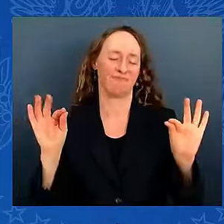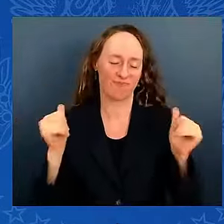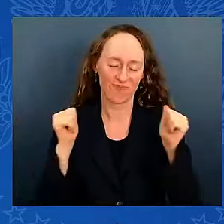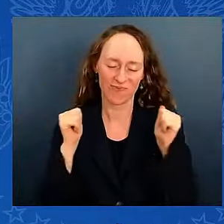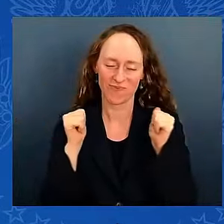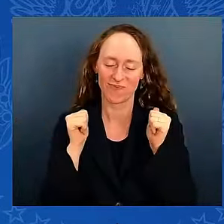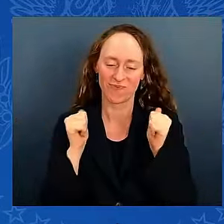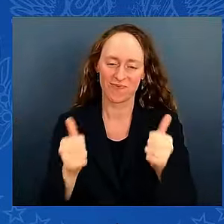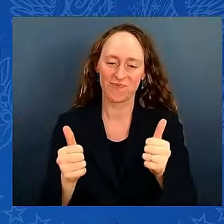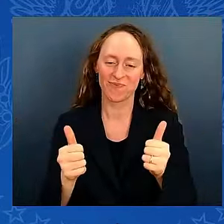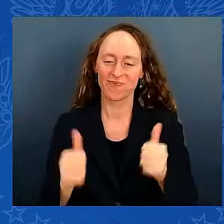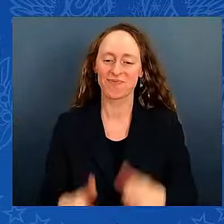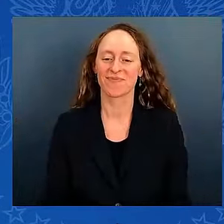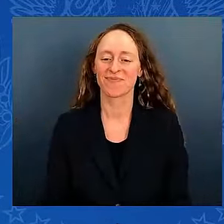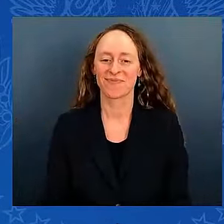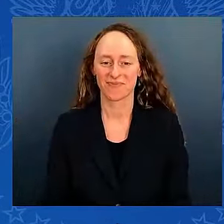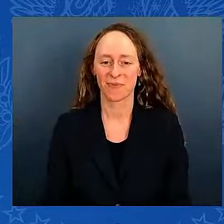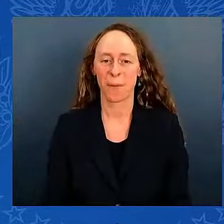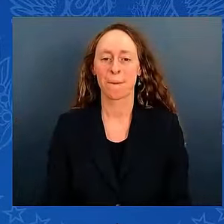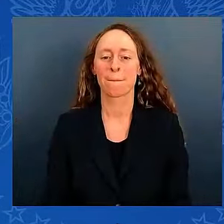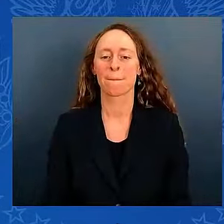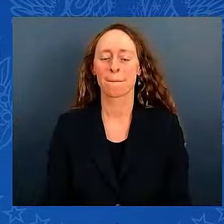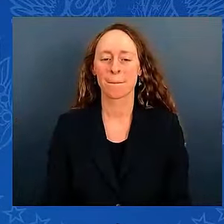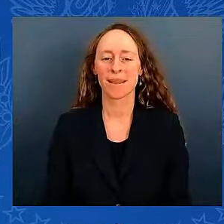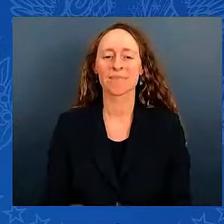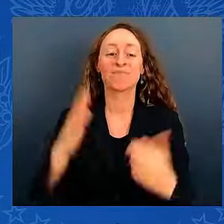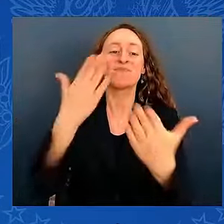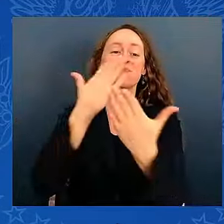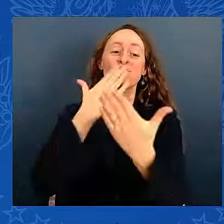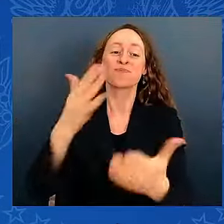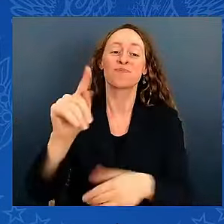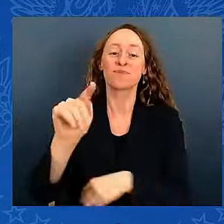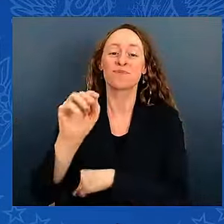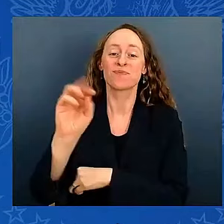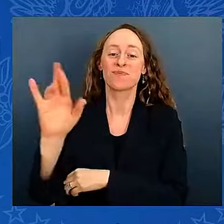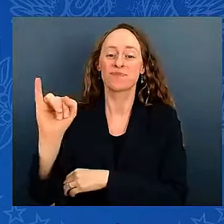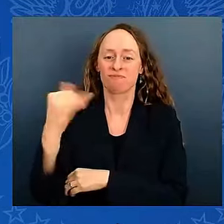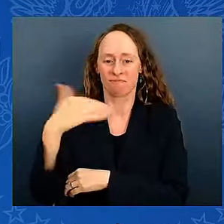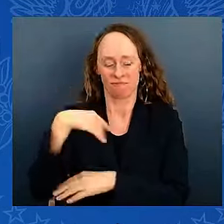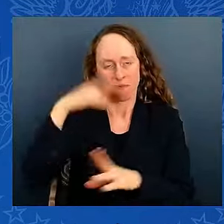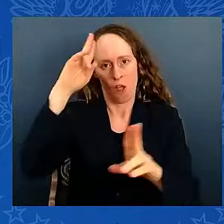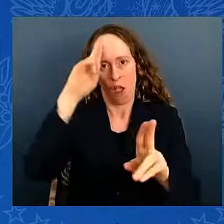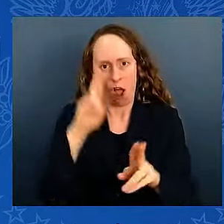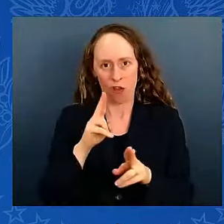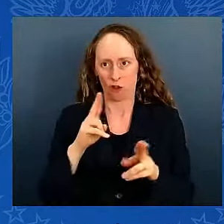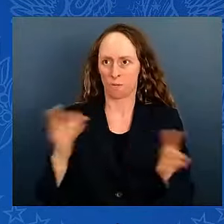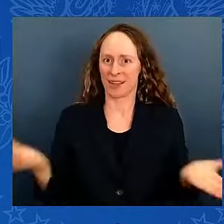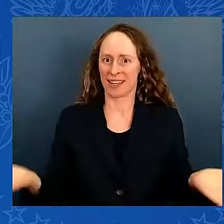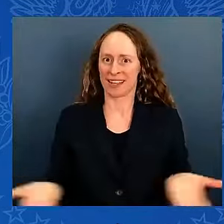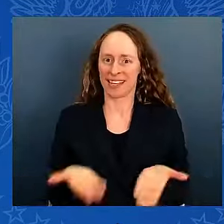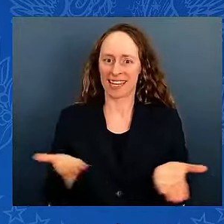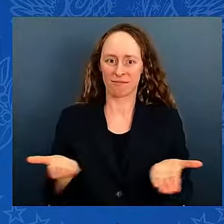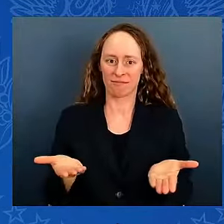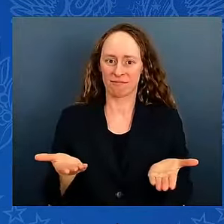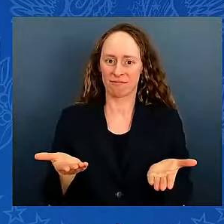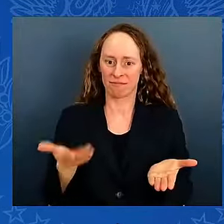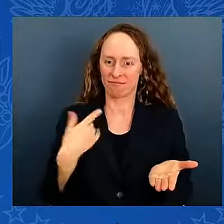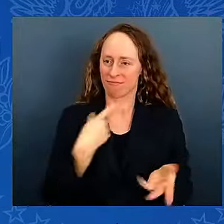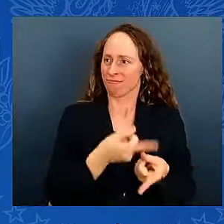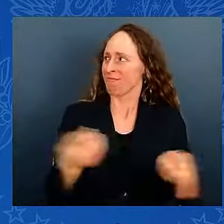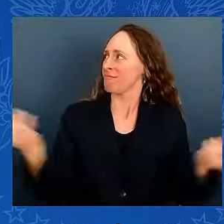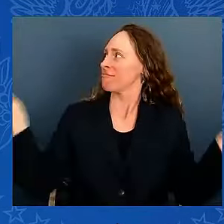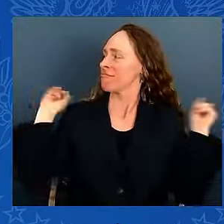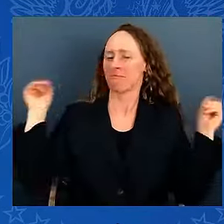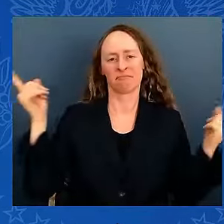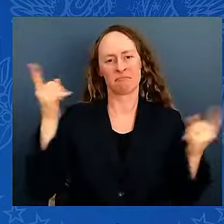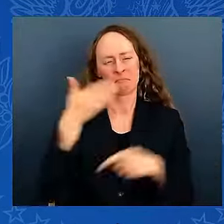All right. Thank you, Tori. It is an honor and a privilege to be speaking here today to some of the greatest athletes in the world and the greatest country in the world. All of us